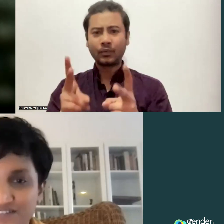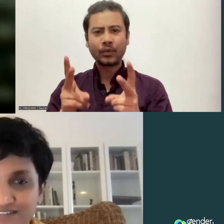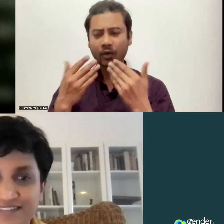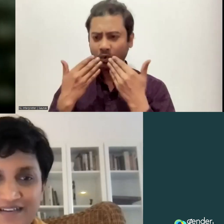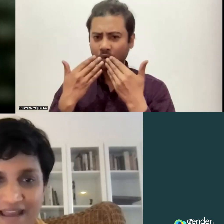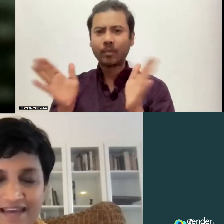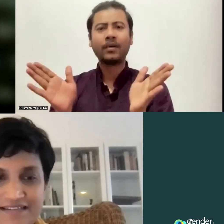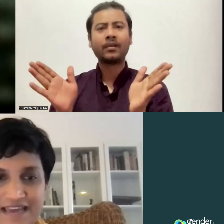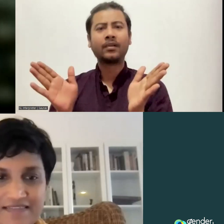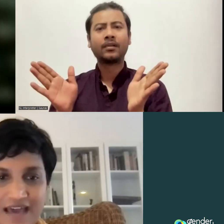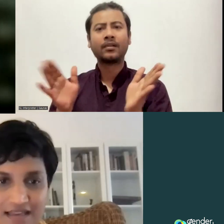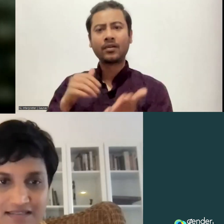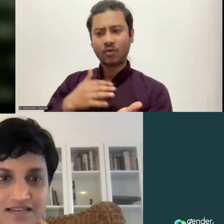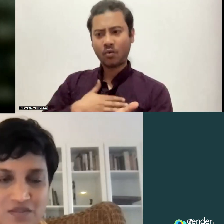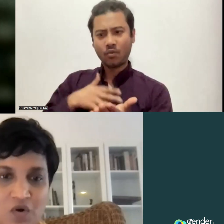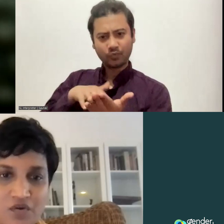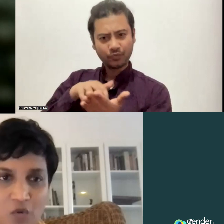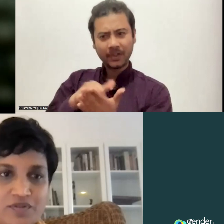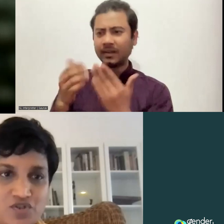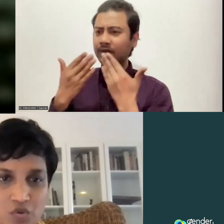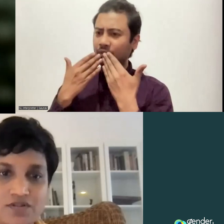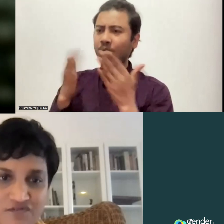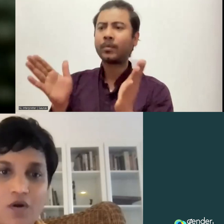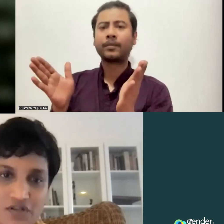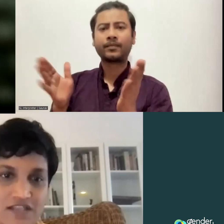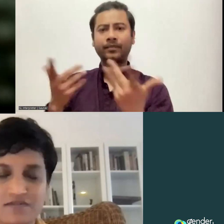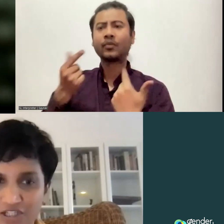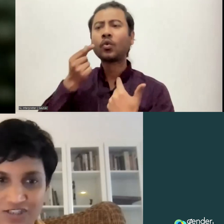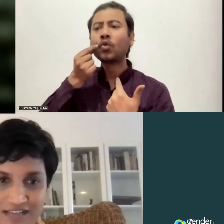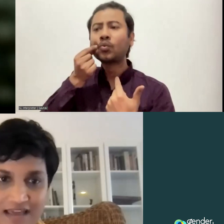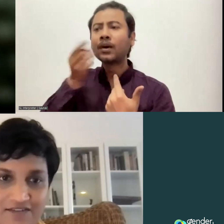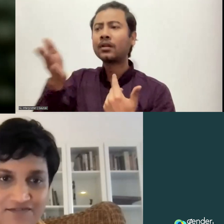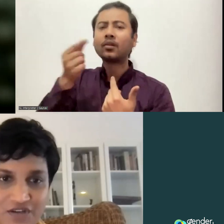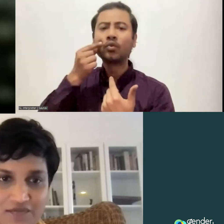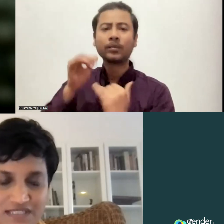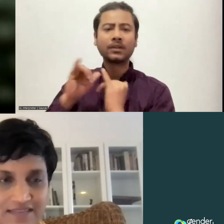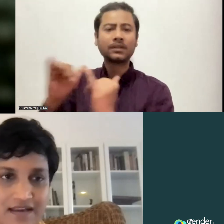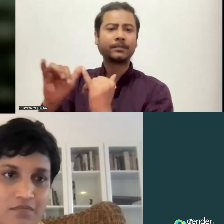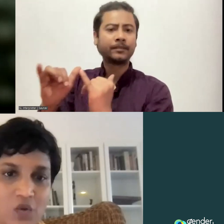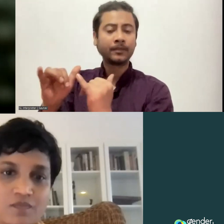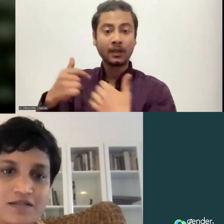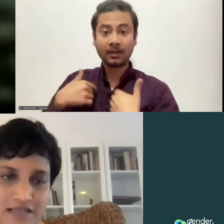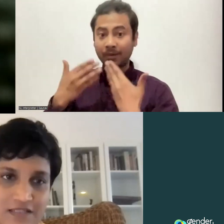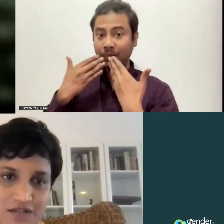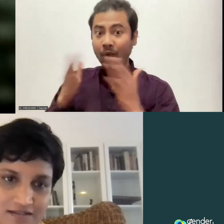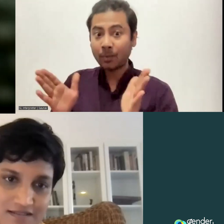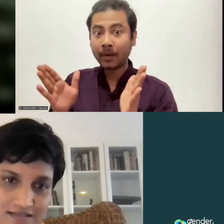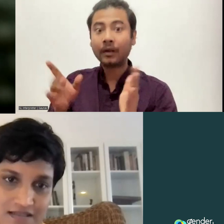being level. And that is what opens doors for transformation. And I've seen that in my own